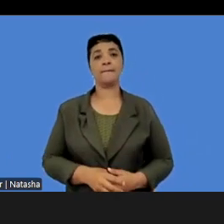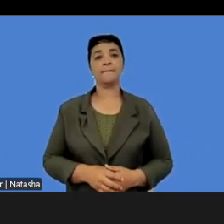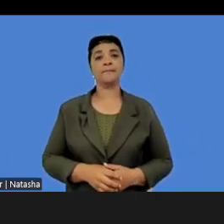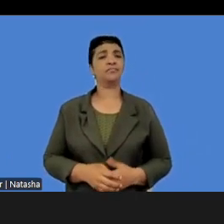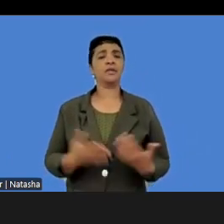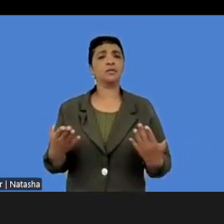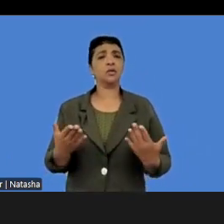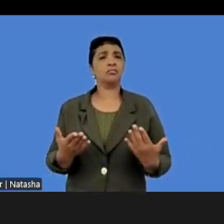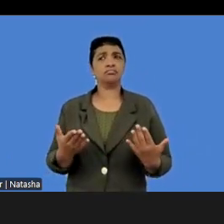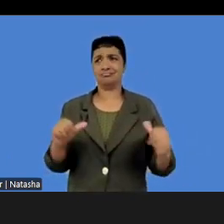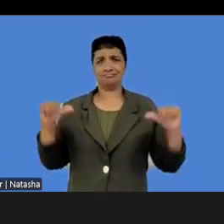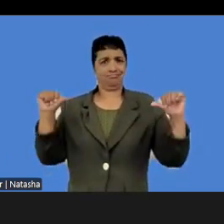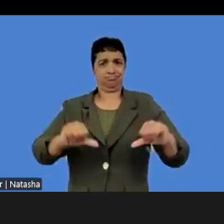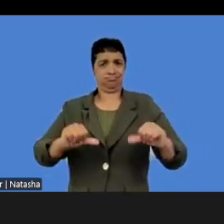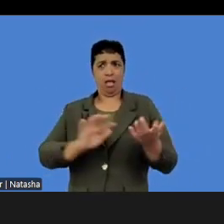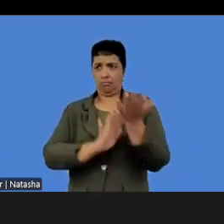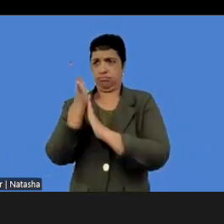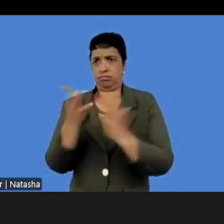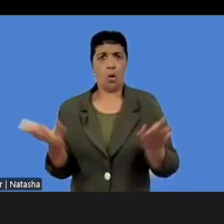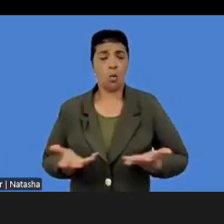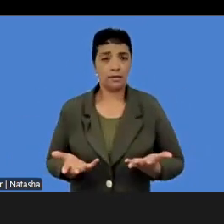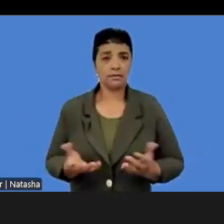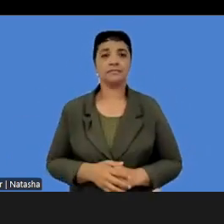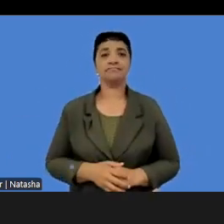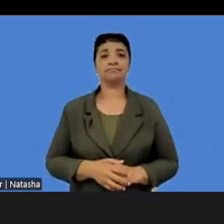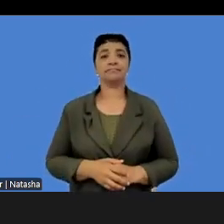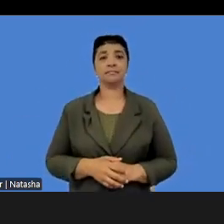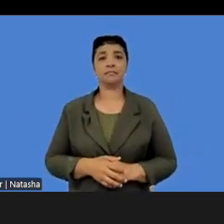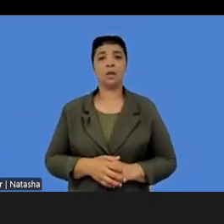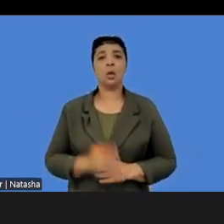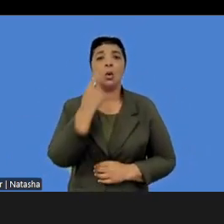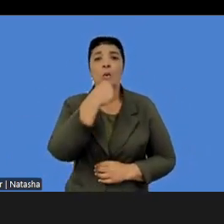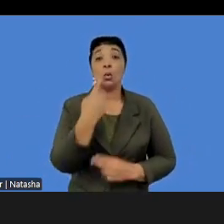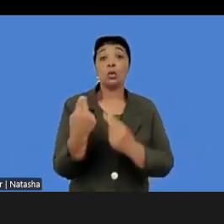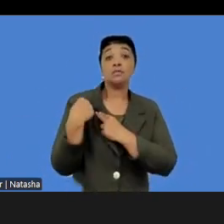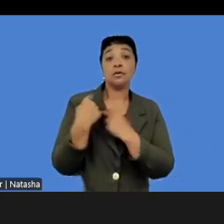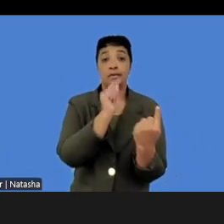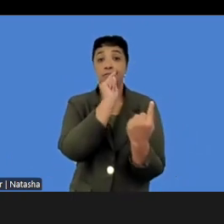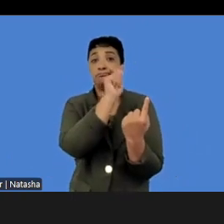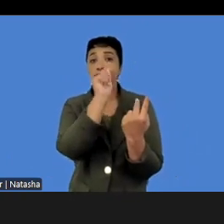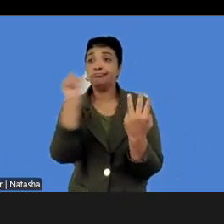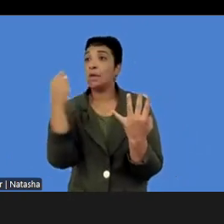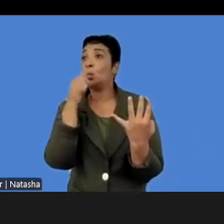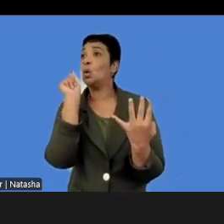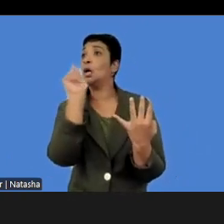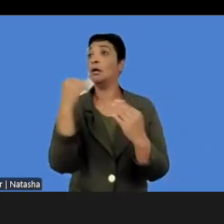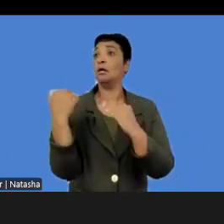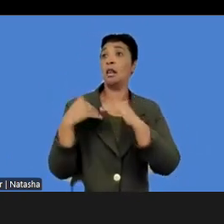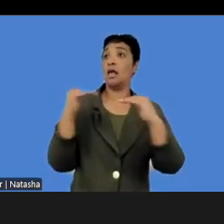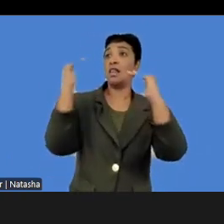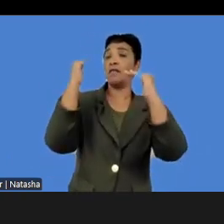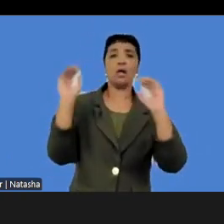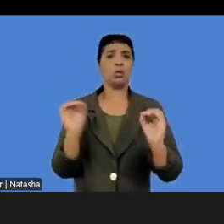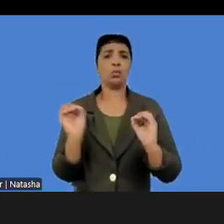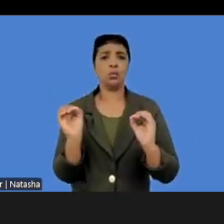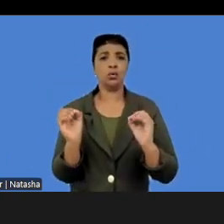went wrong? There was no clear lines of accountability. There was no clear job descriptions.